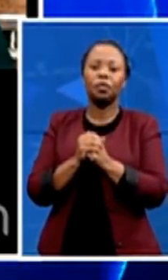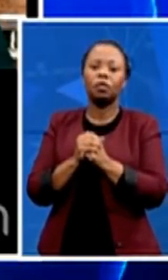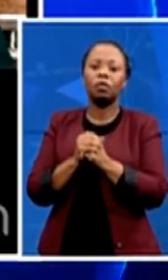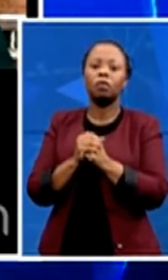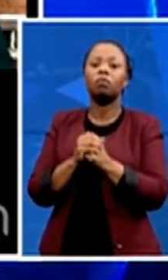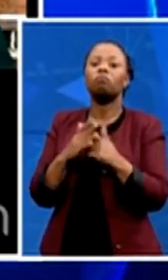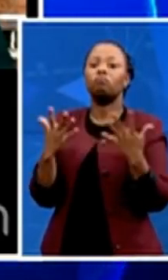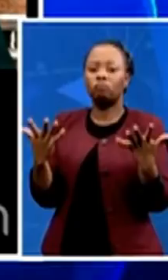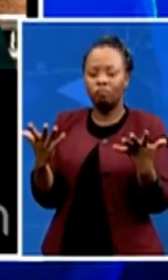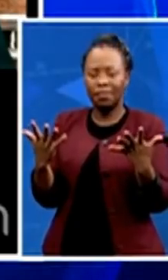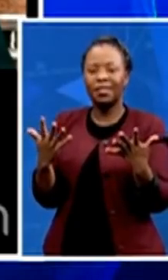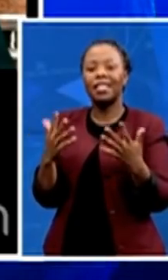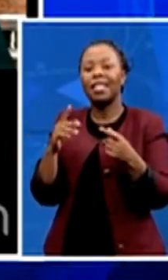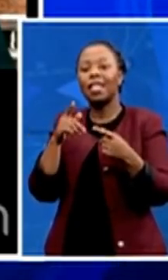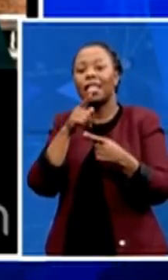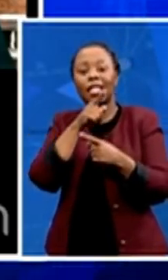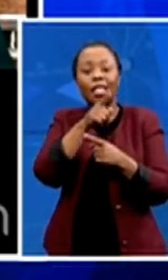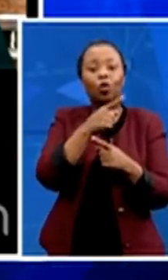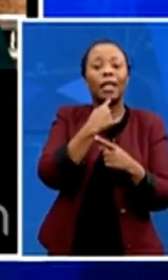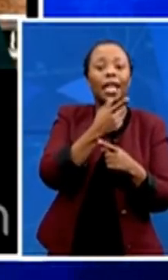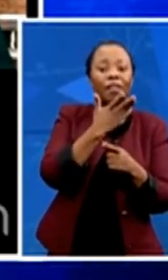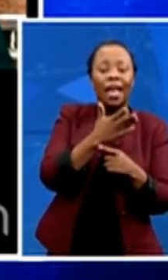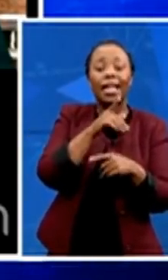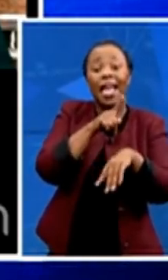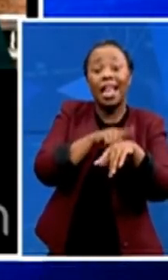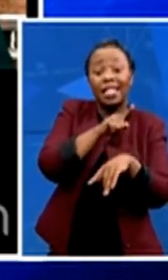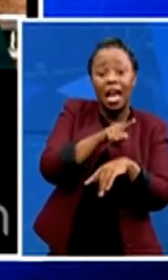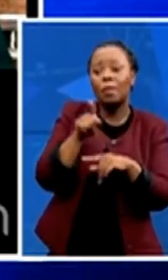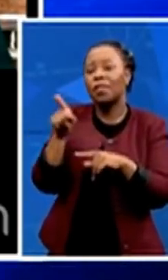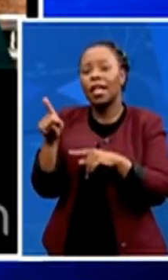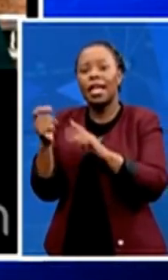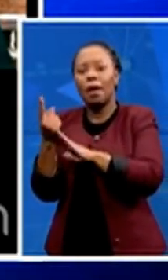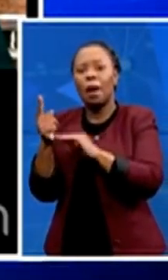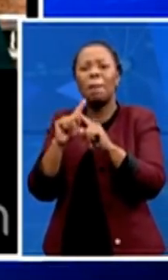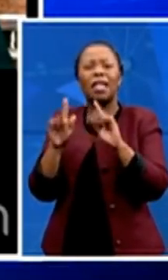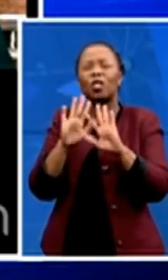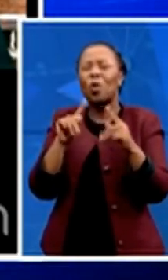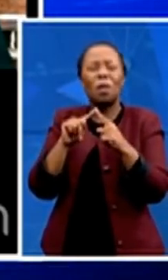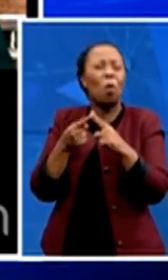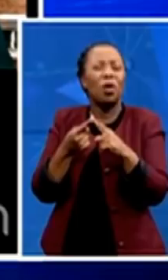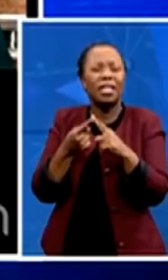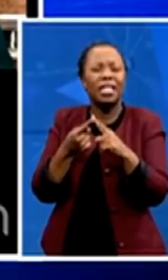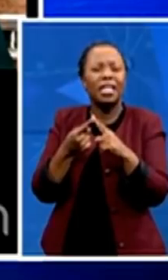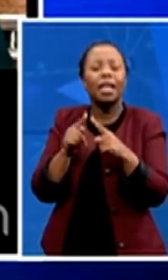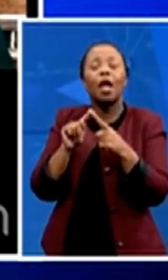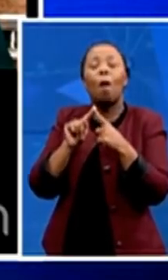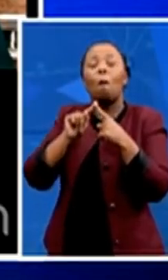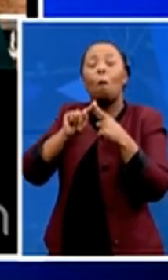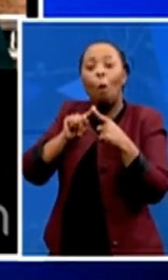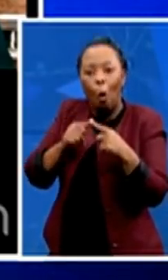a particular time. But the point is not that. The point is this. When a